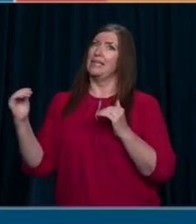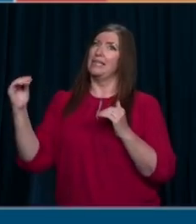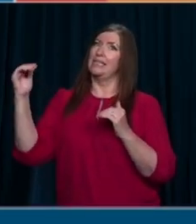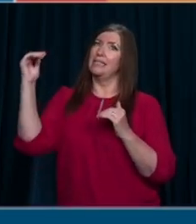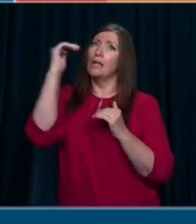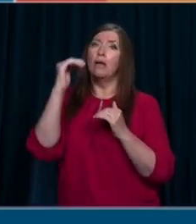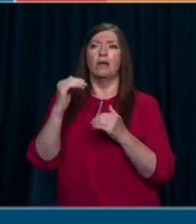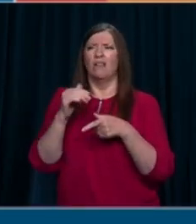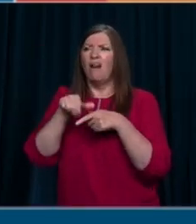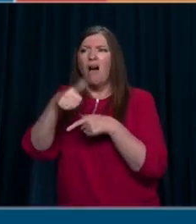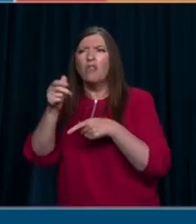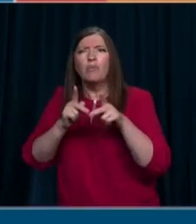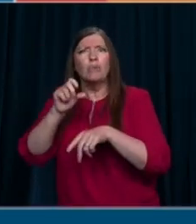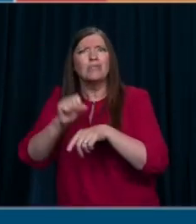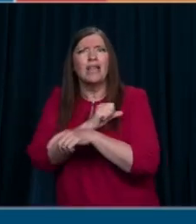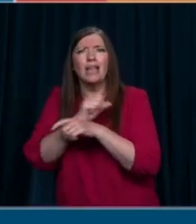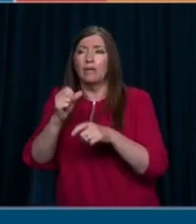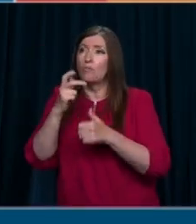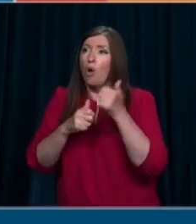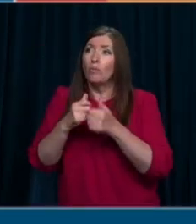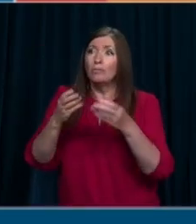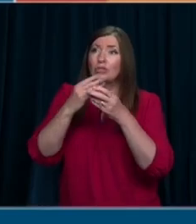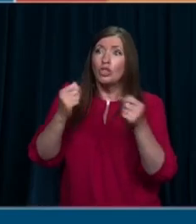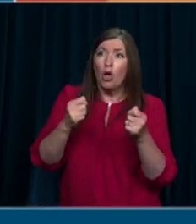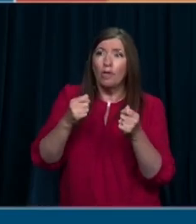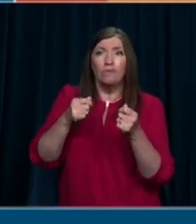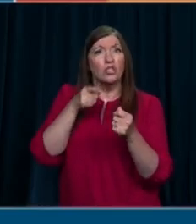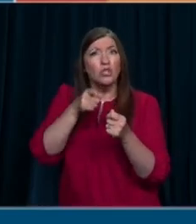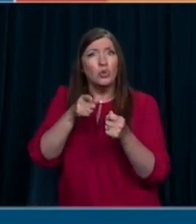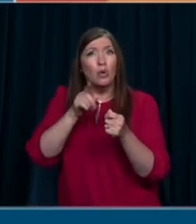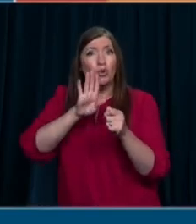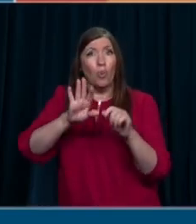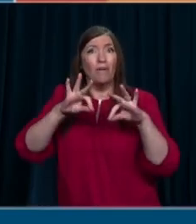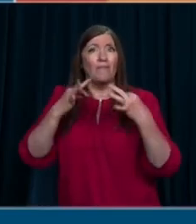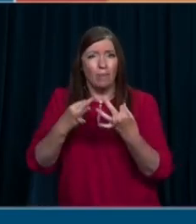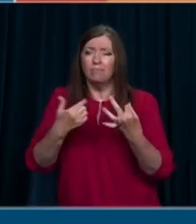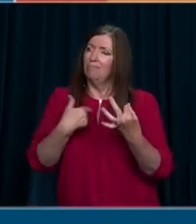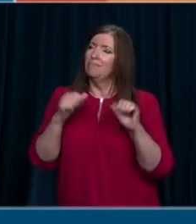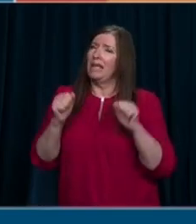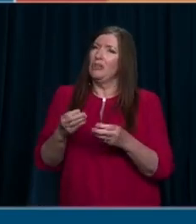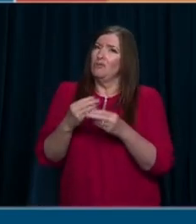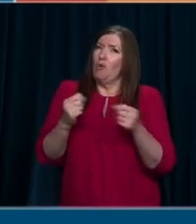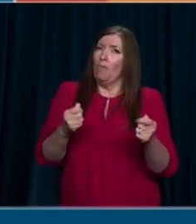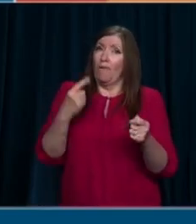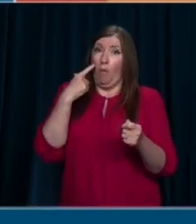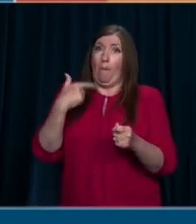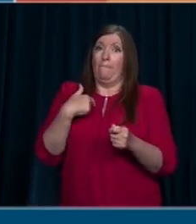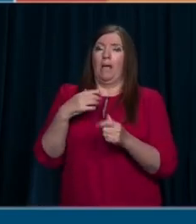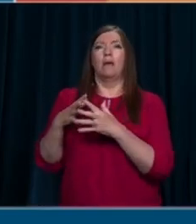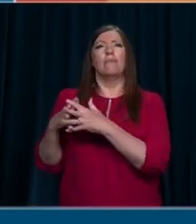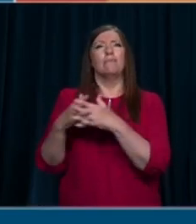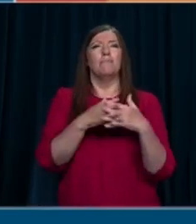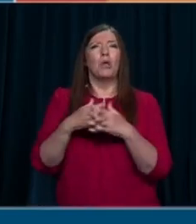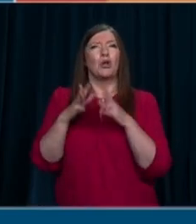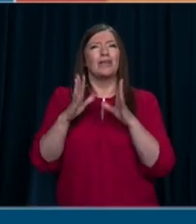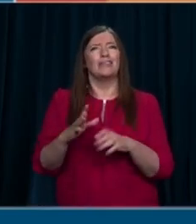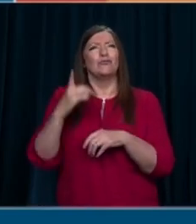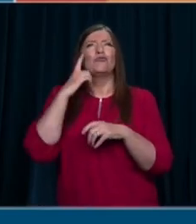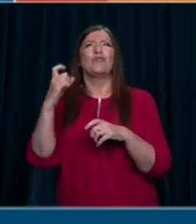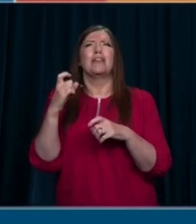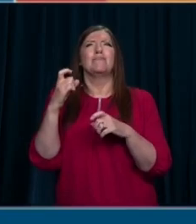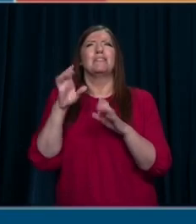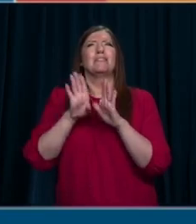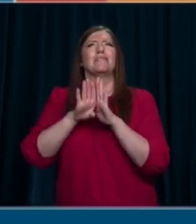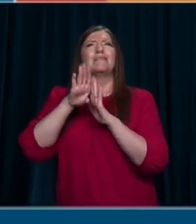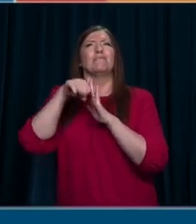problems that are facing you and your families today. You see, for me, I believe the American dream is a fading dream. And